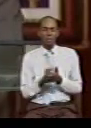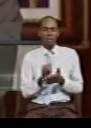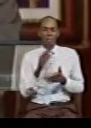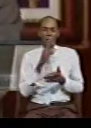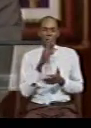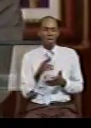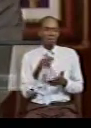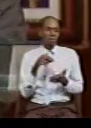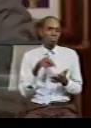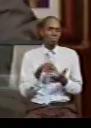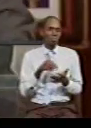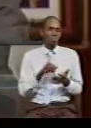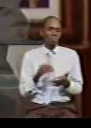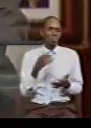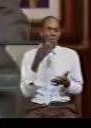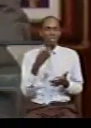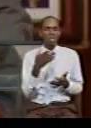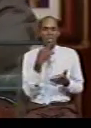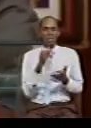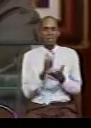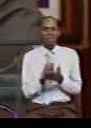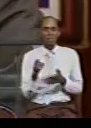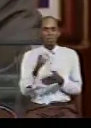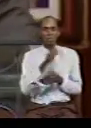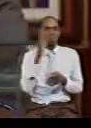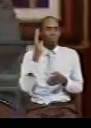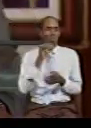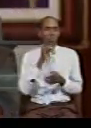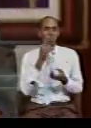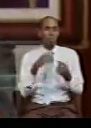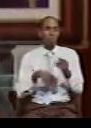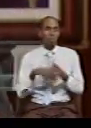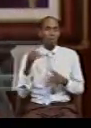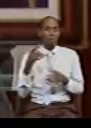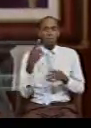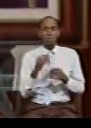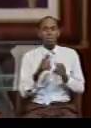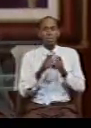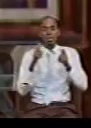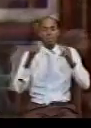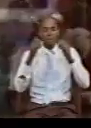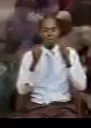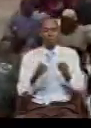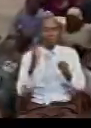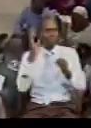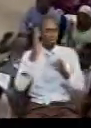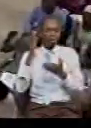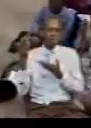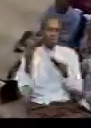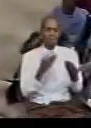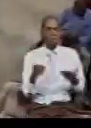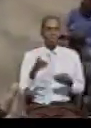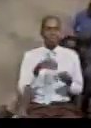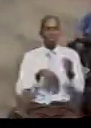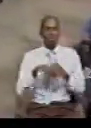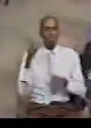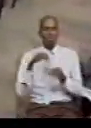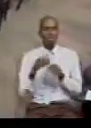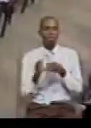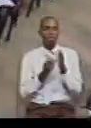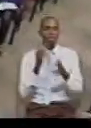and they're saying, you will not come out. Supernatural power will make them fall.